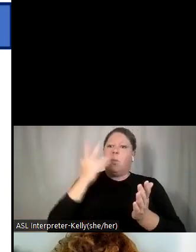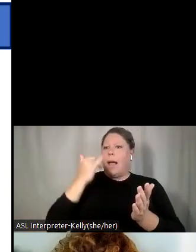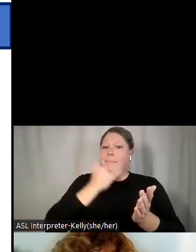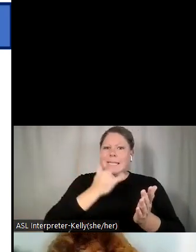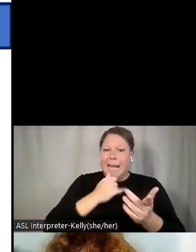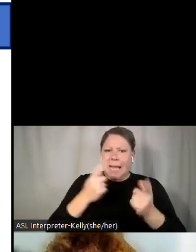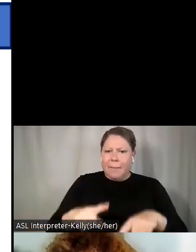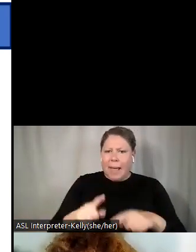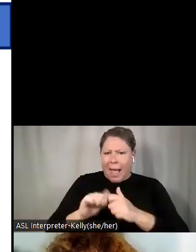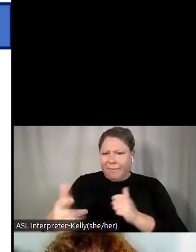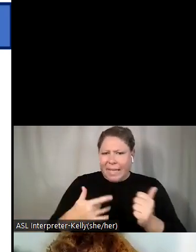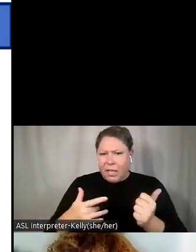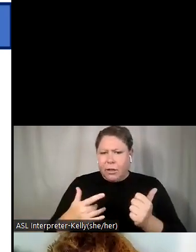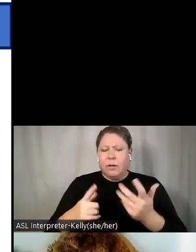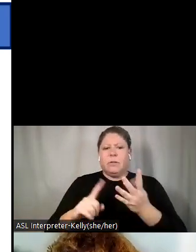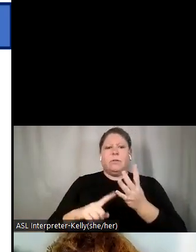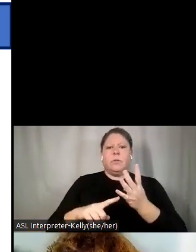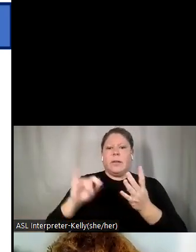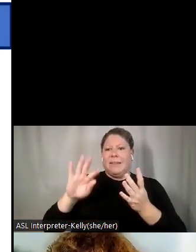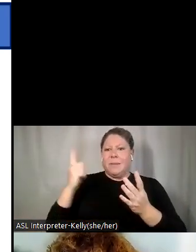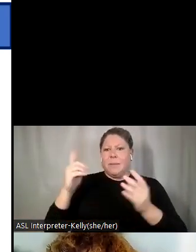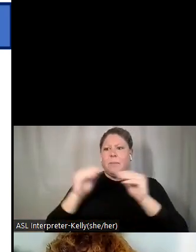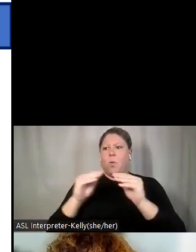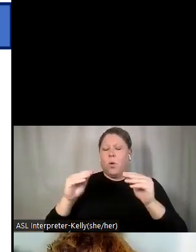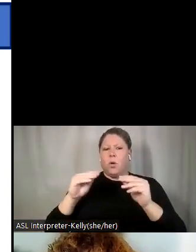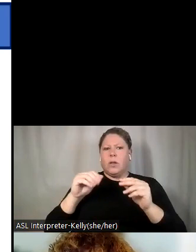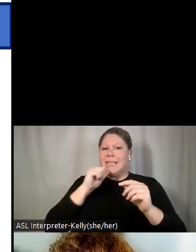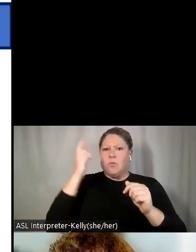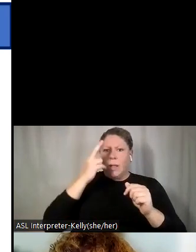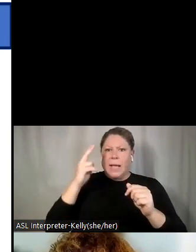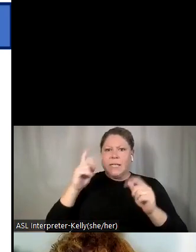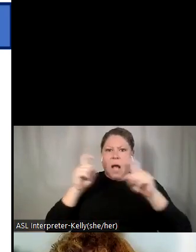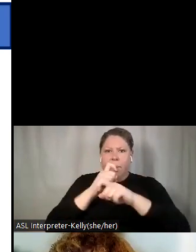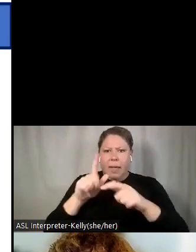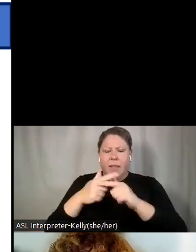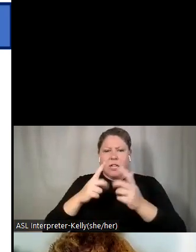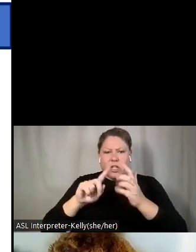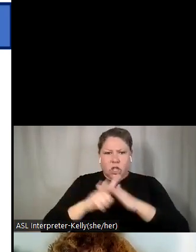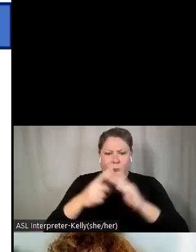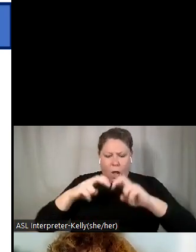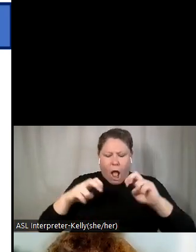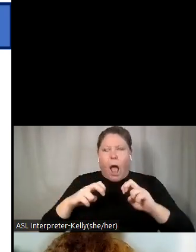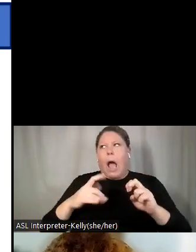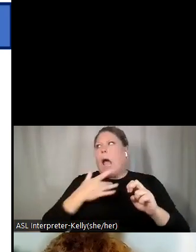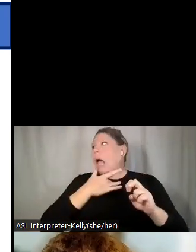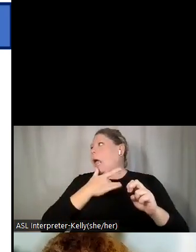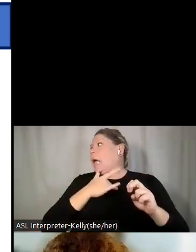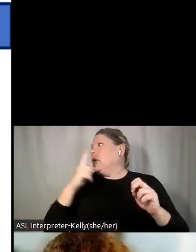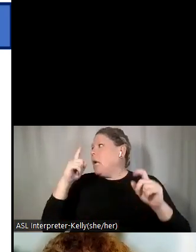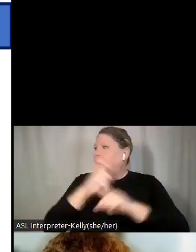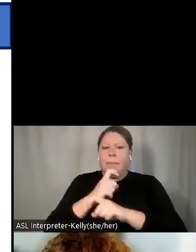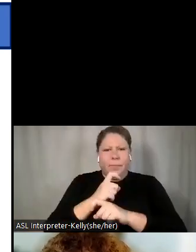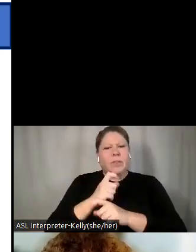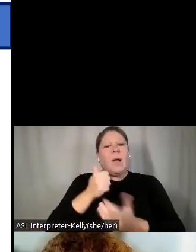does it feel when things are more complicated than you know they need to be? And helping people identify that feeling, which